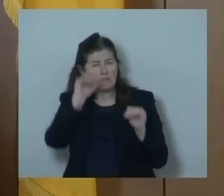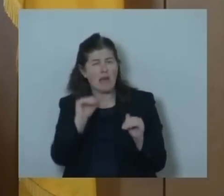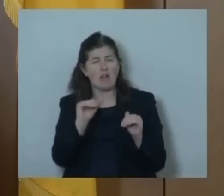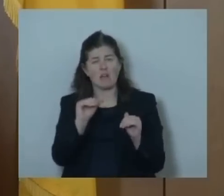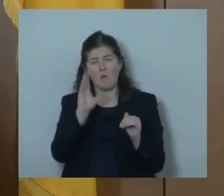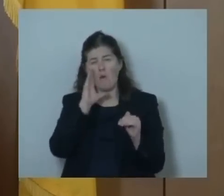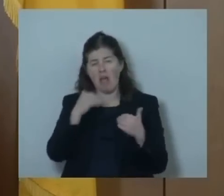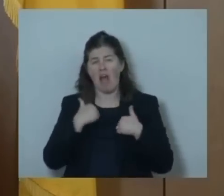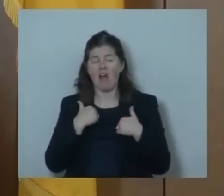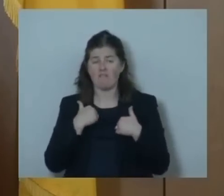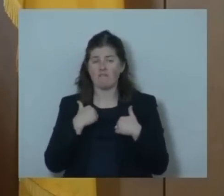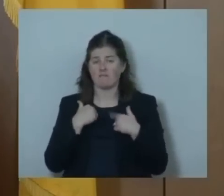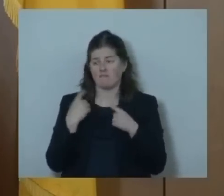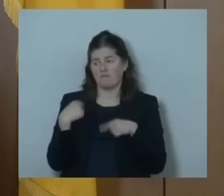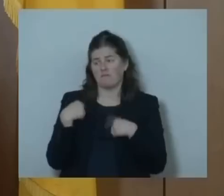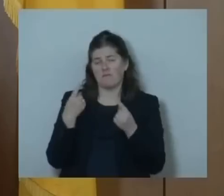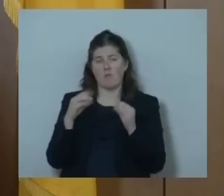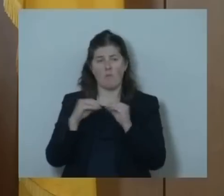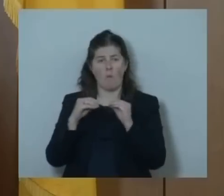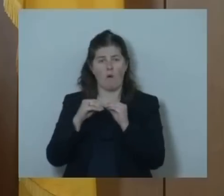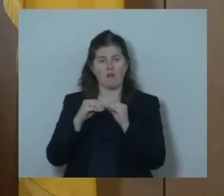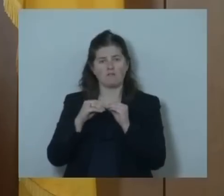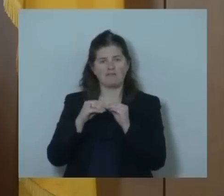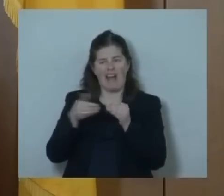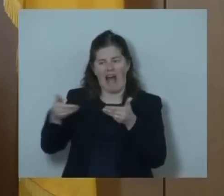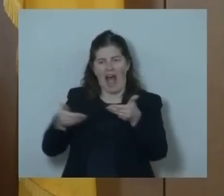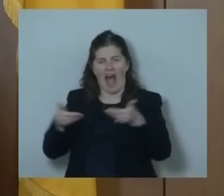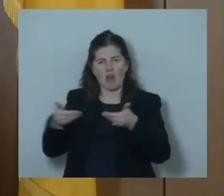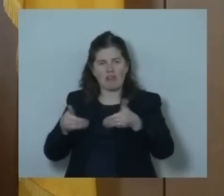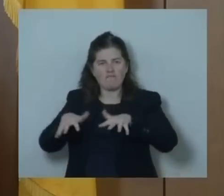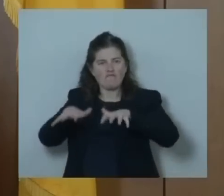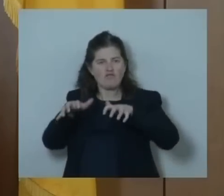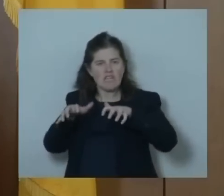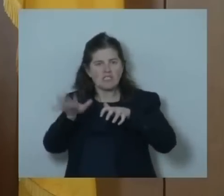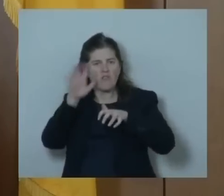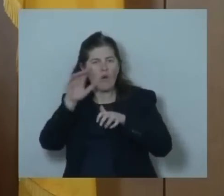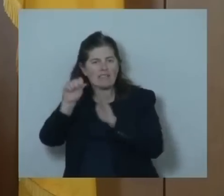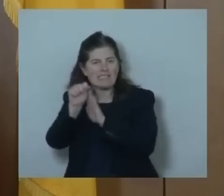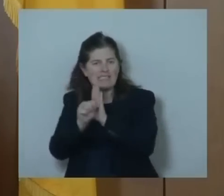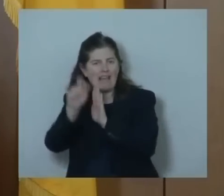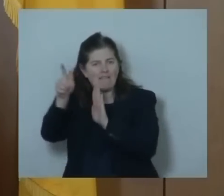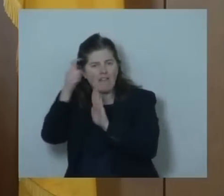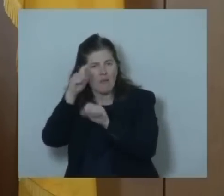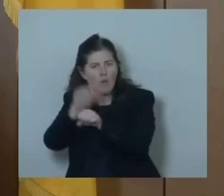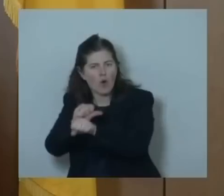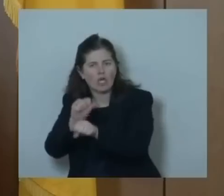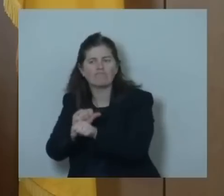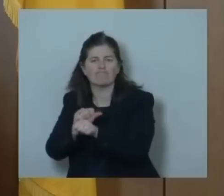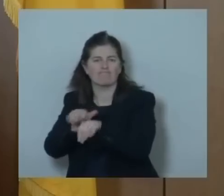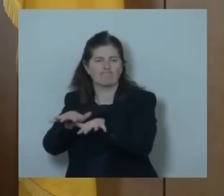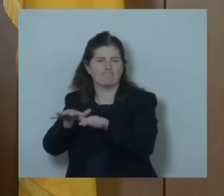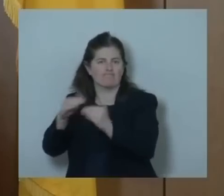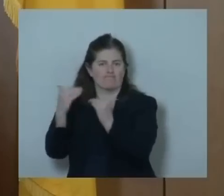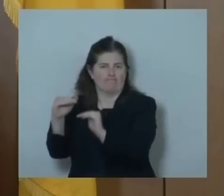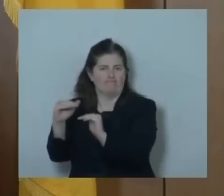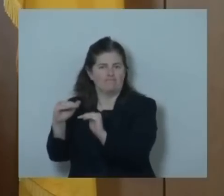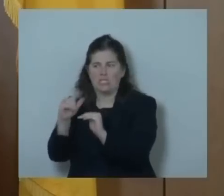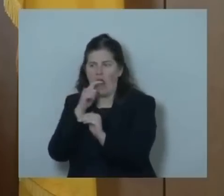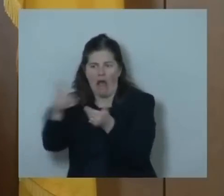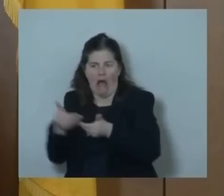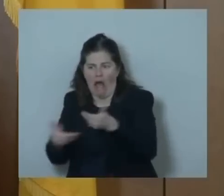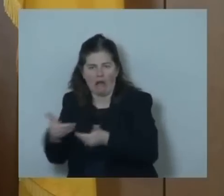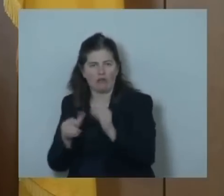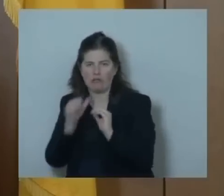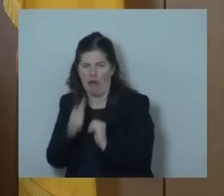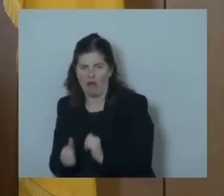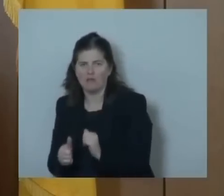going to be, and have been, kind of a hiring shift and freeze in state government. That's the responsible thing to do. And we'll